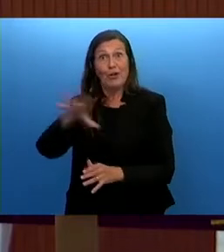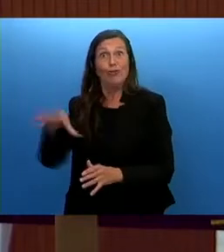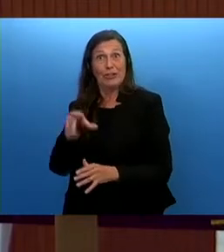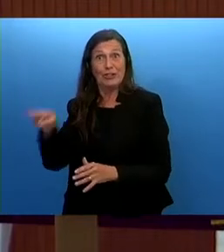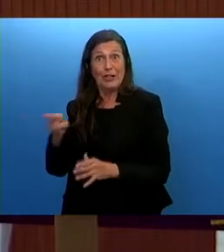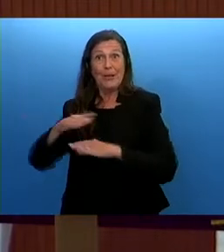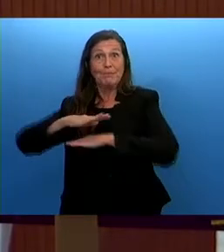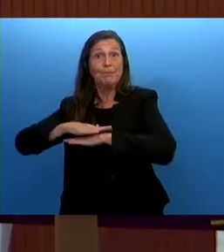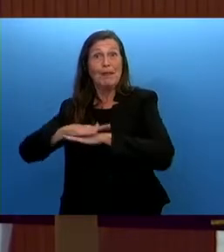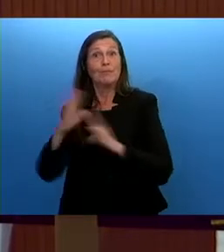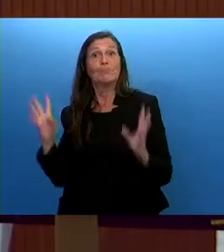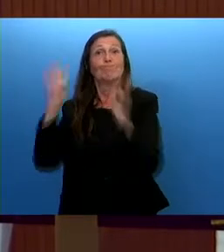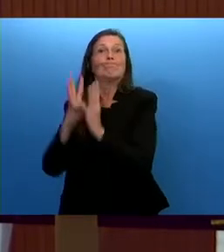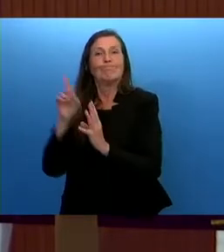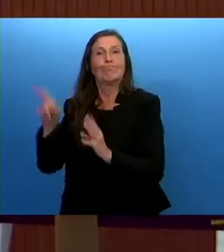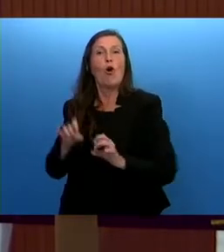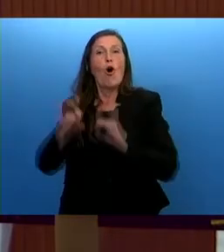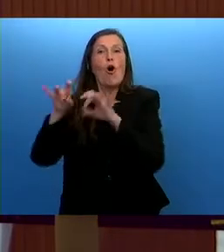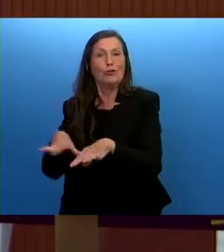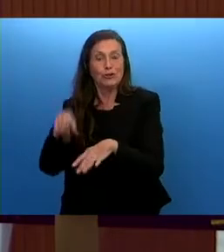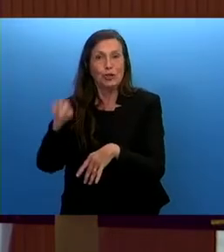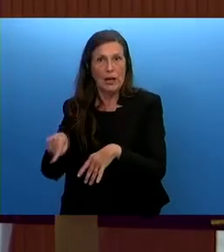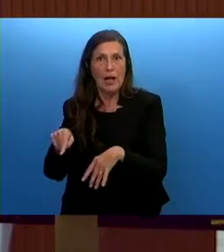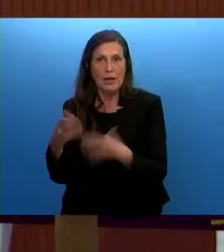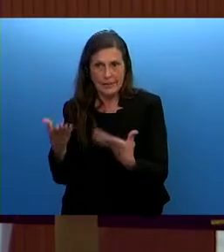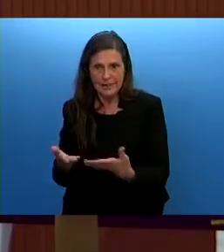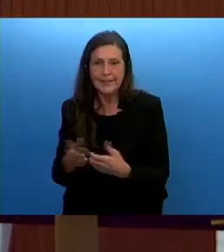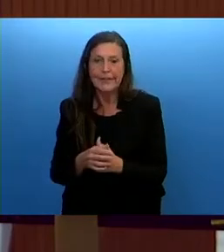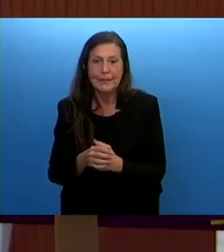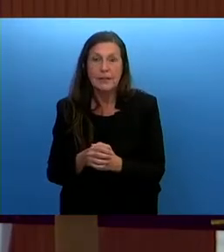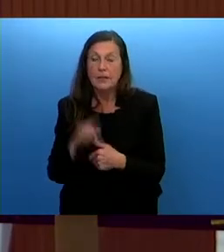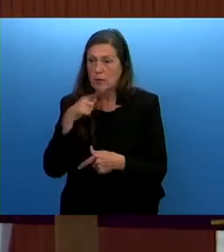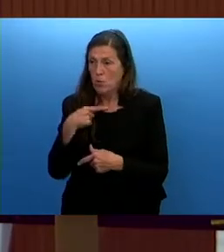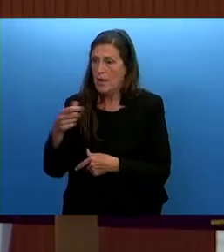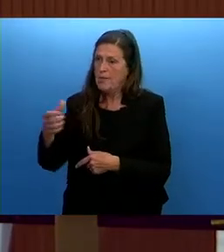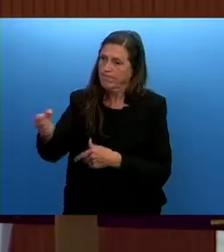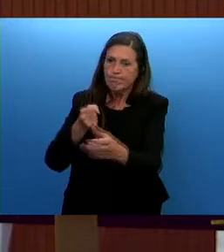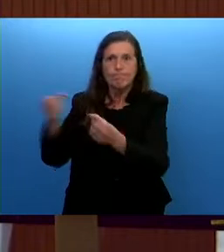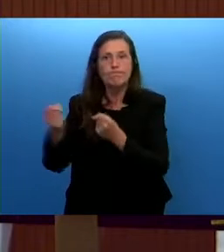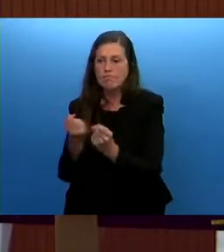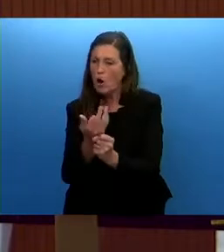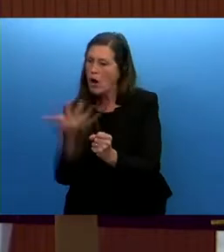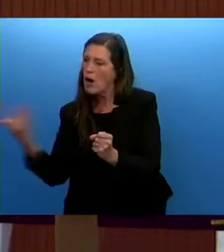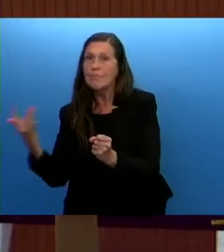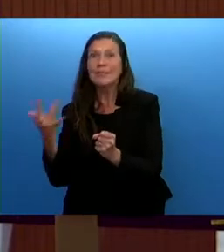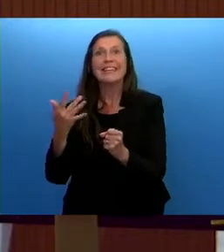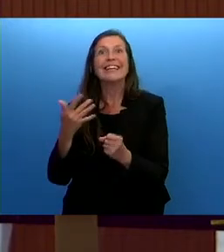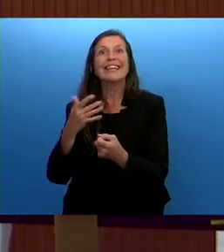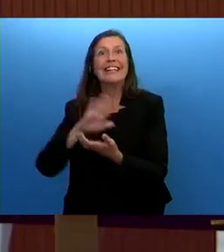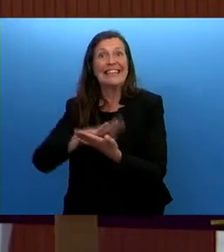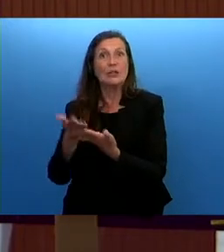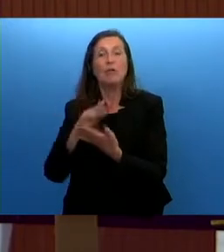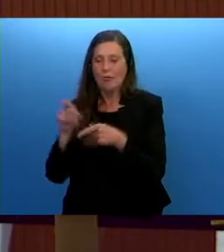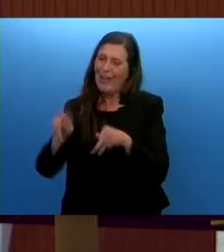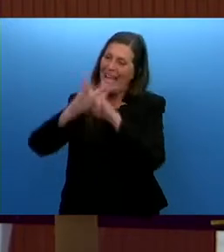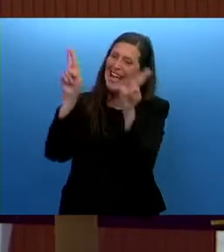in Australia, we had, for example, difficulties in hiring the number of interpreters for international sign to cover